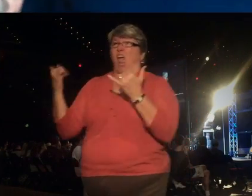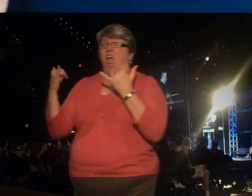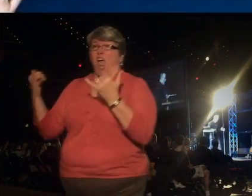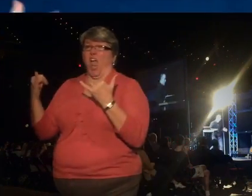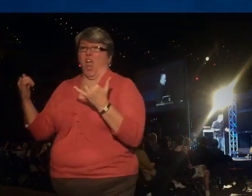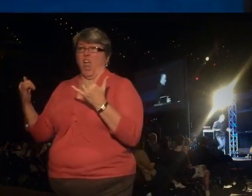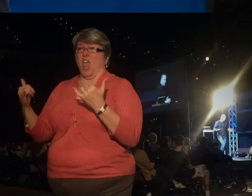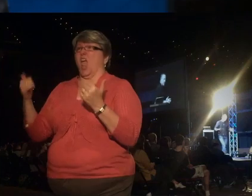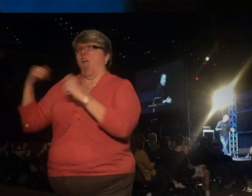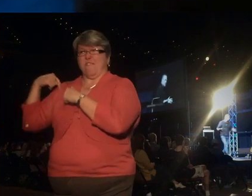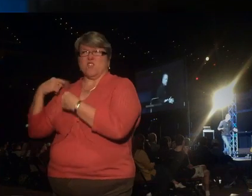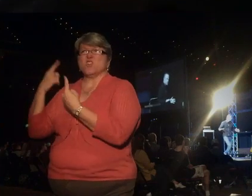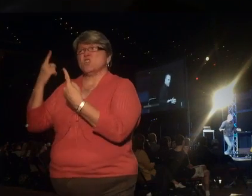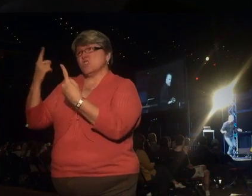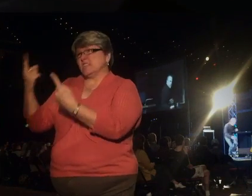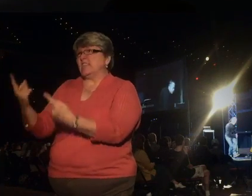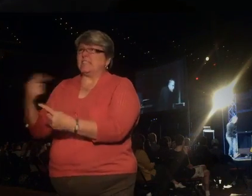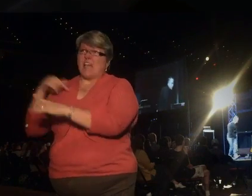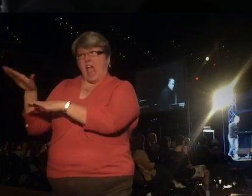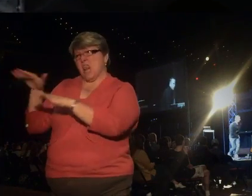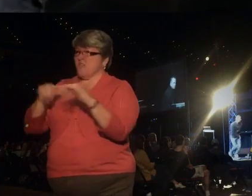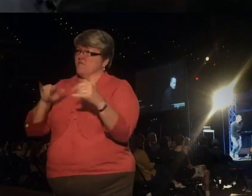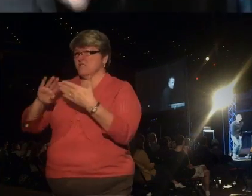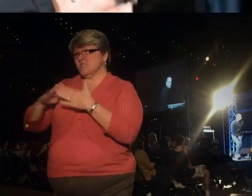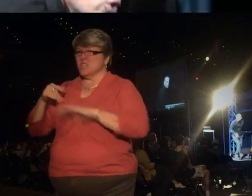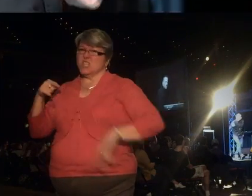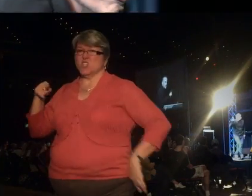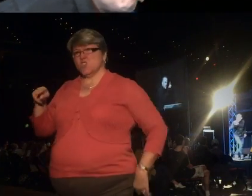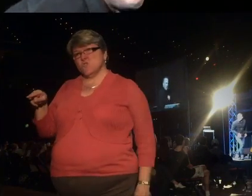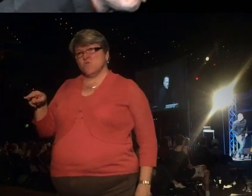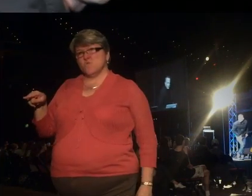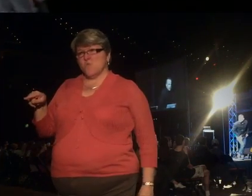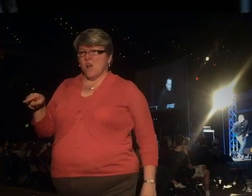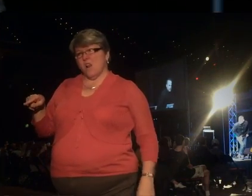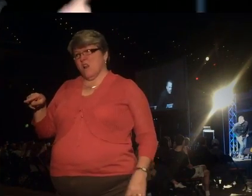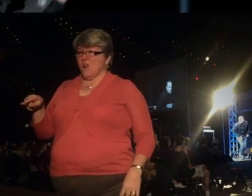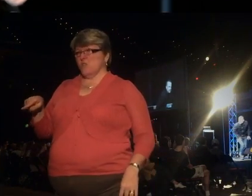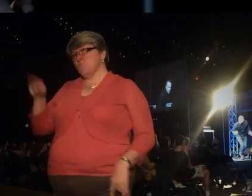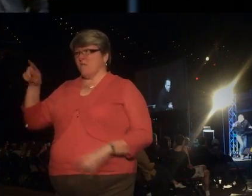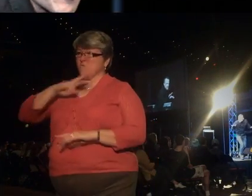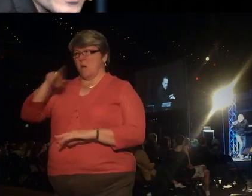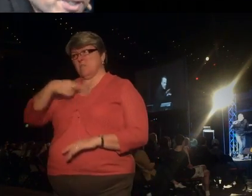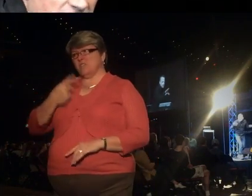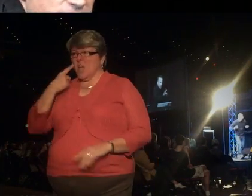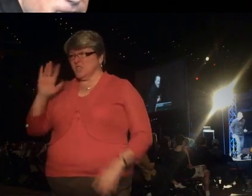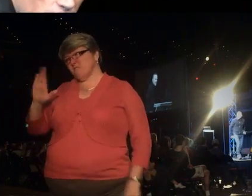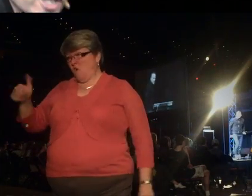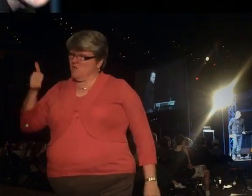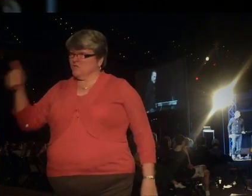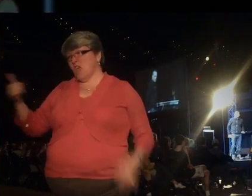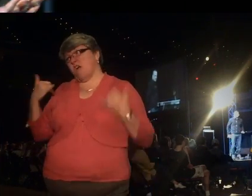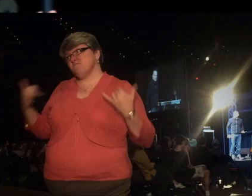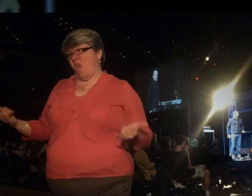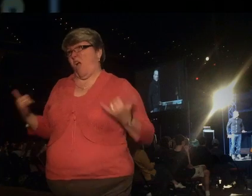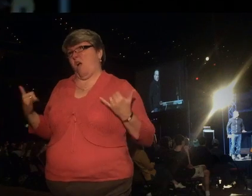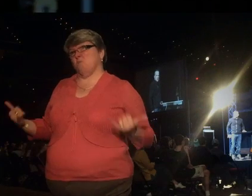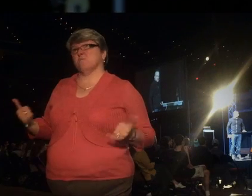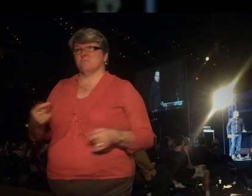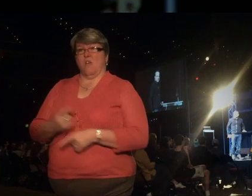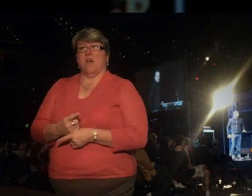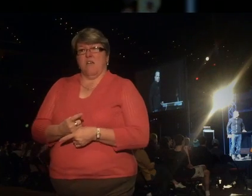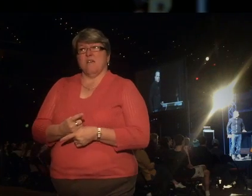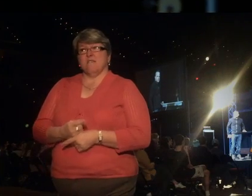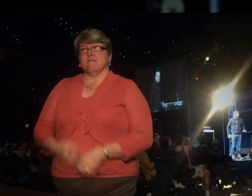hand, all the way to, ever since I left the city, you got a reputation for yourself now,